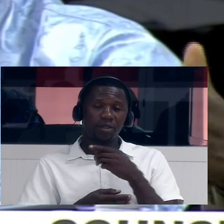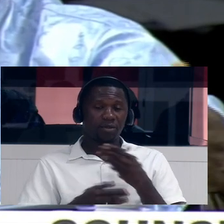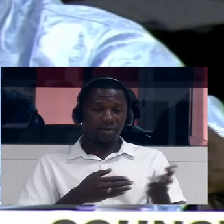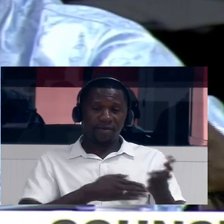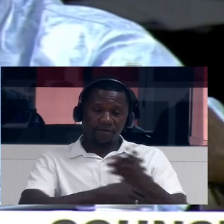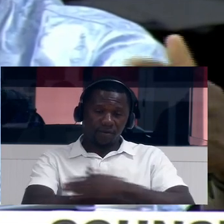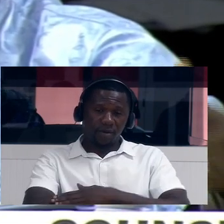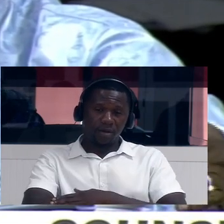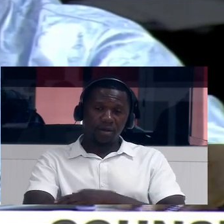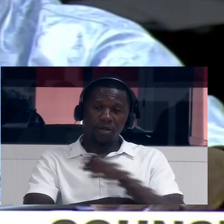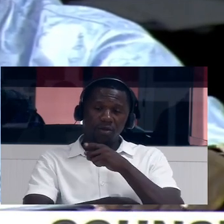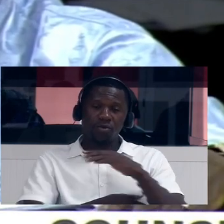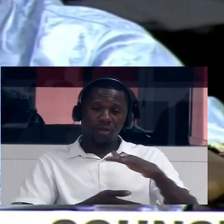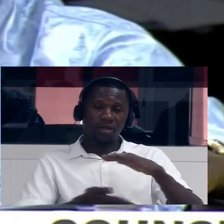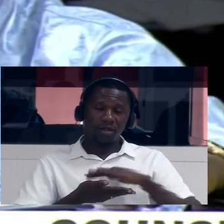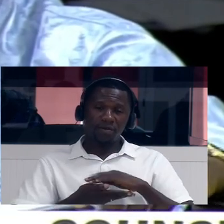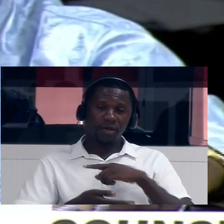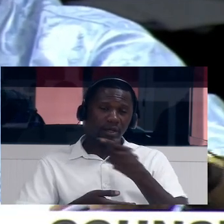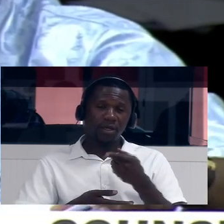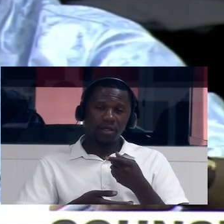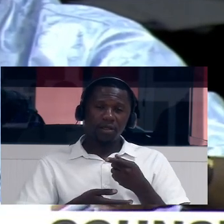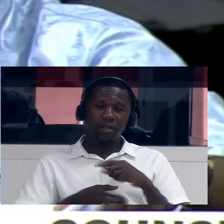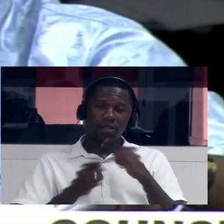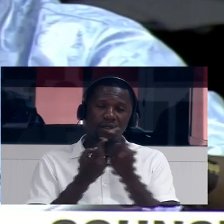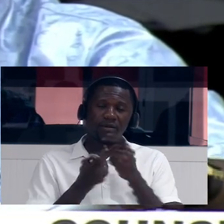did you receive any demands from the students